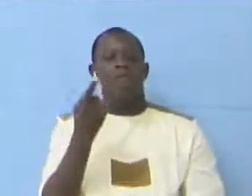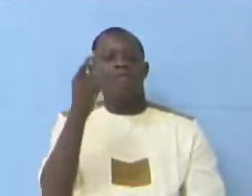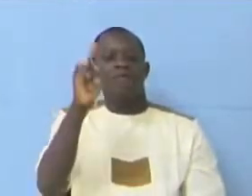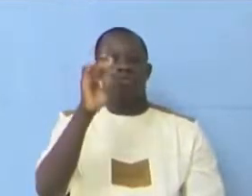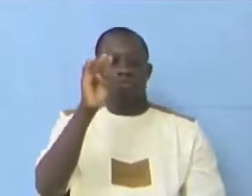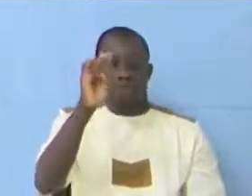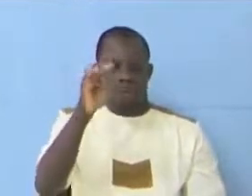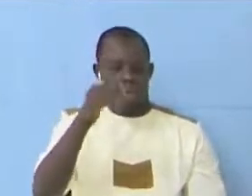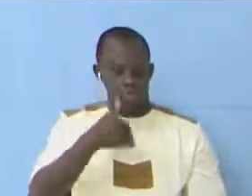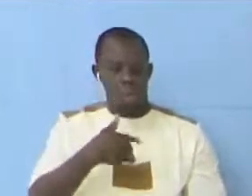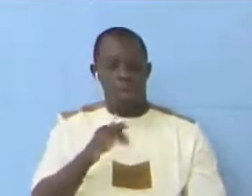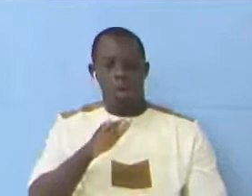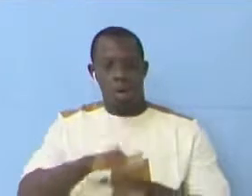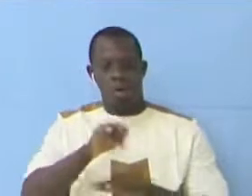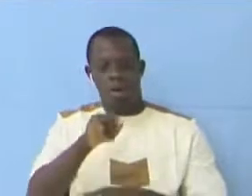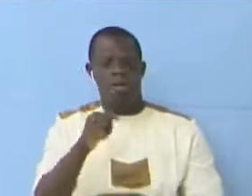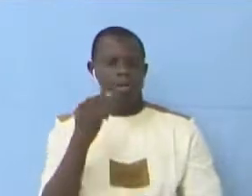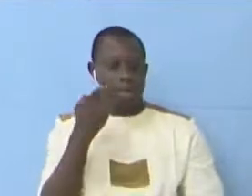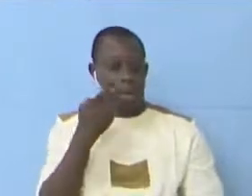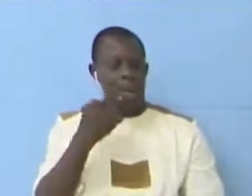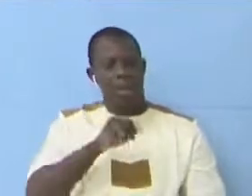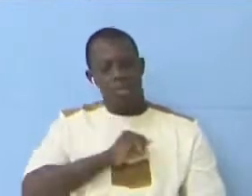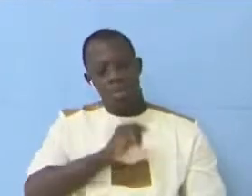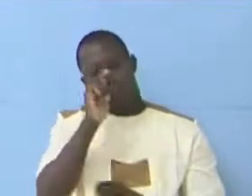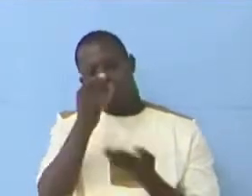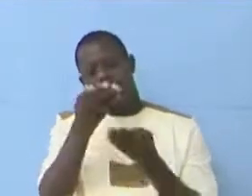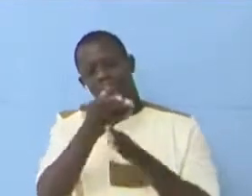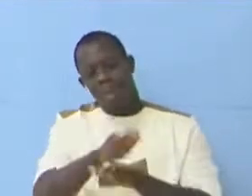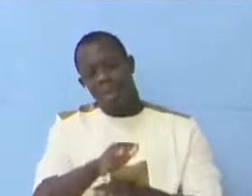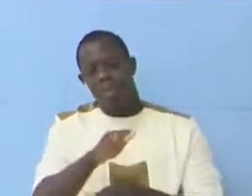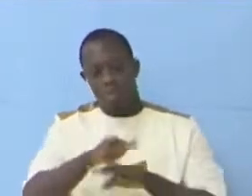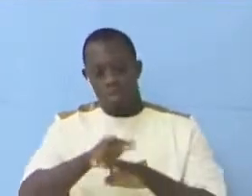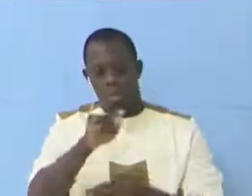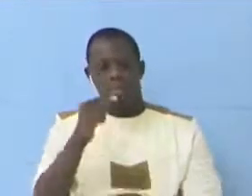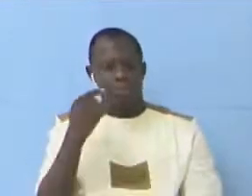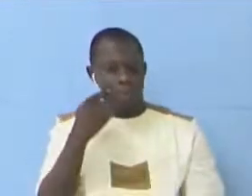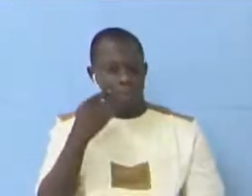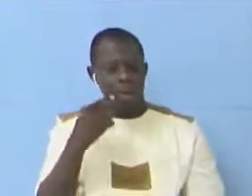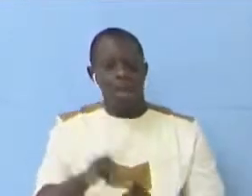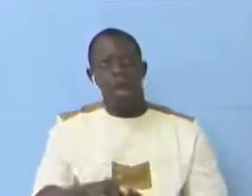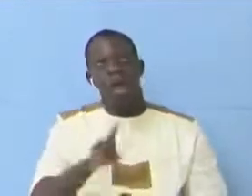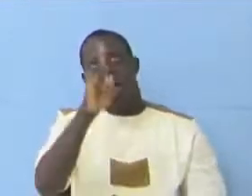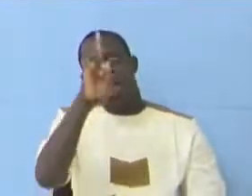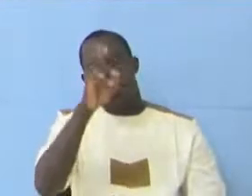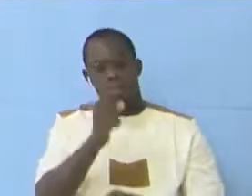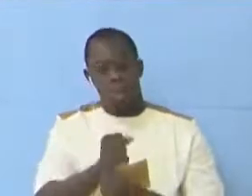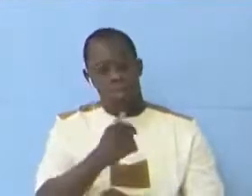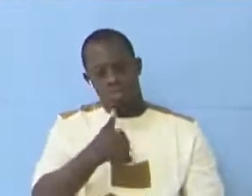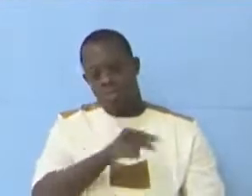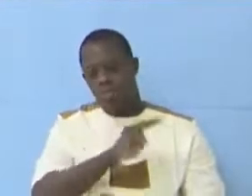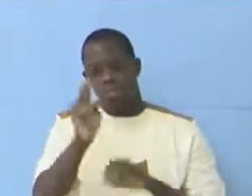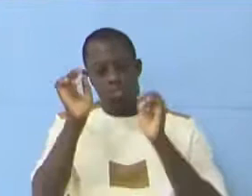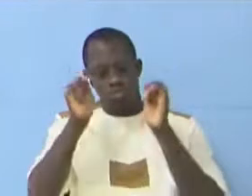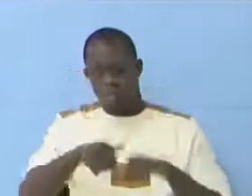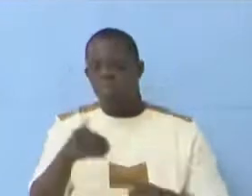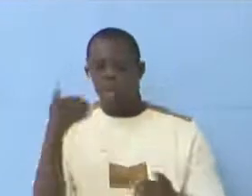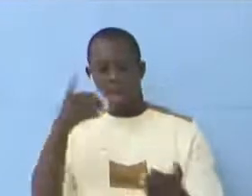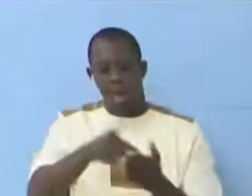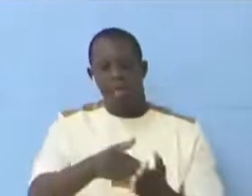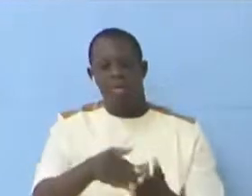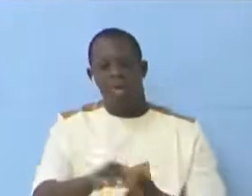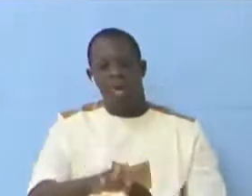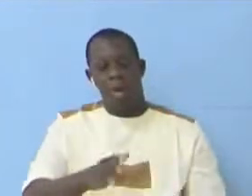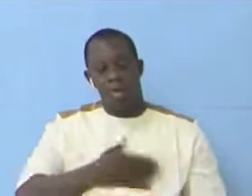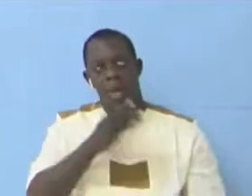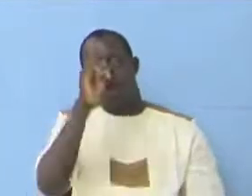njëkk a oo moom keroog la gaañu. The day I was first called, that's the time he passed on. yàlla dogal mënumaa ñëw. That was the day I jël na ko